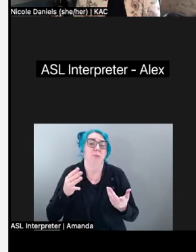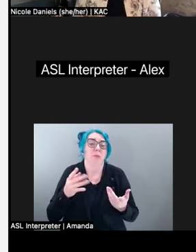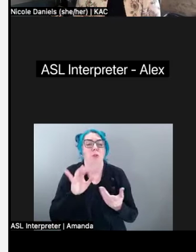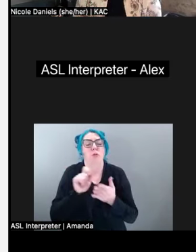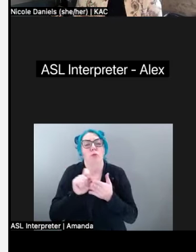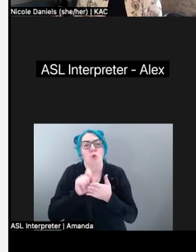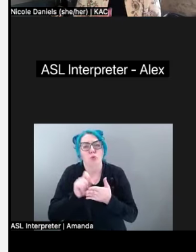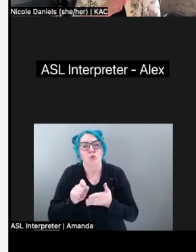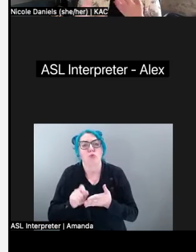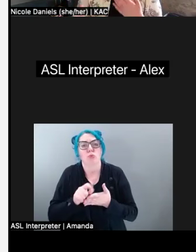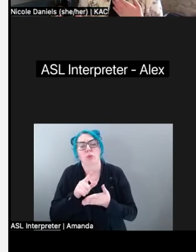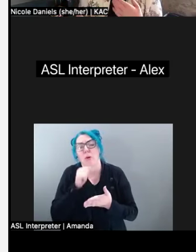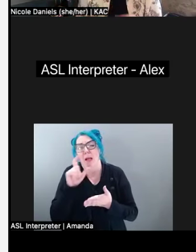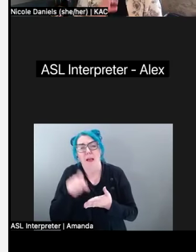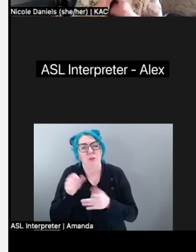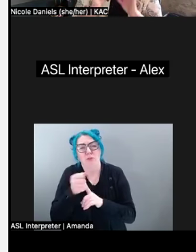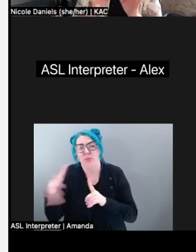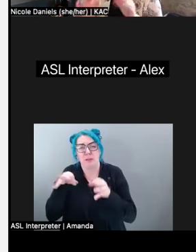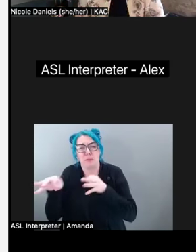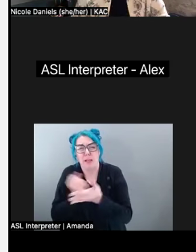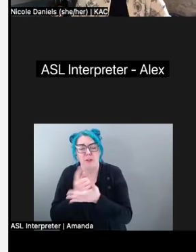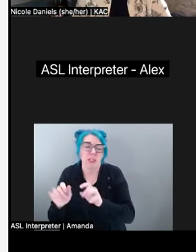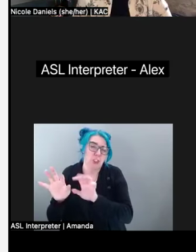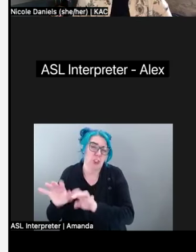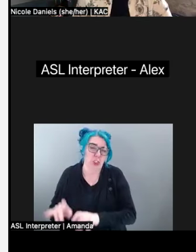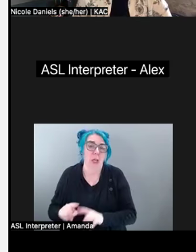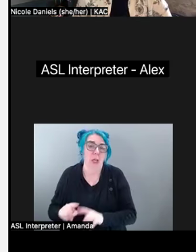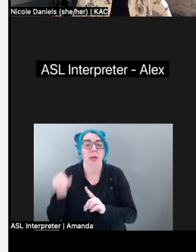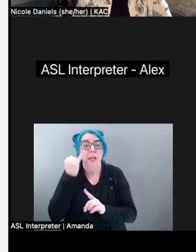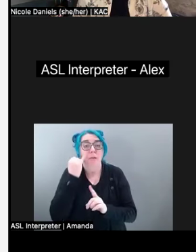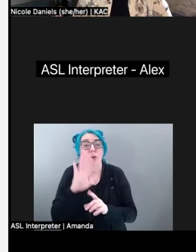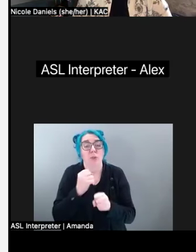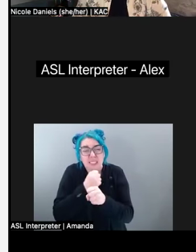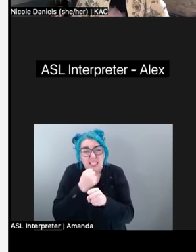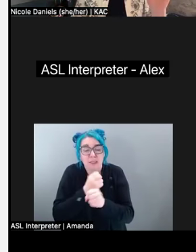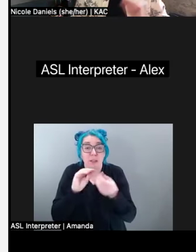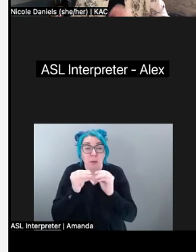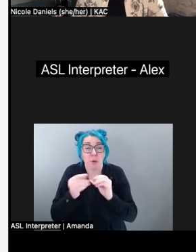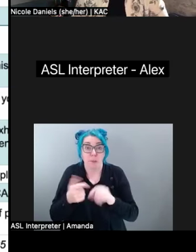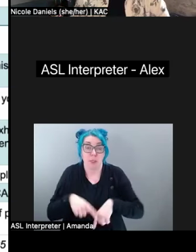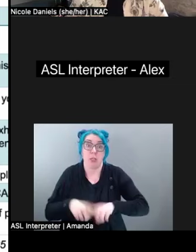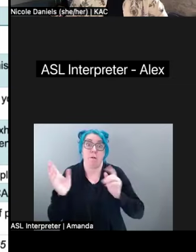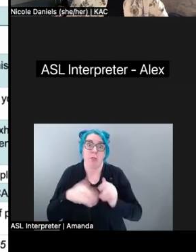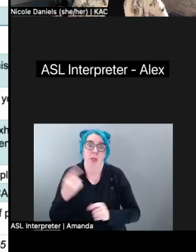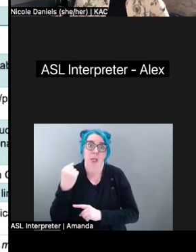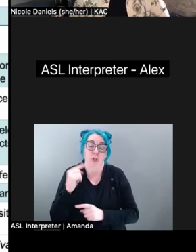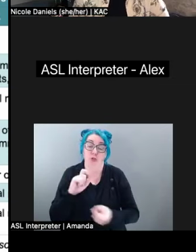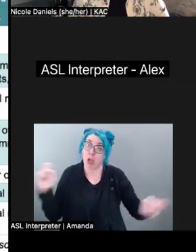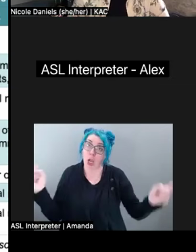your stats moving into your request here, you may want to add a little note there to explain. Totally optional.